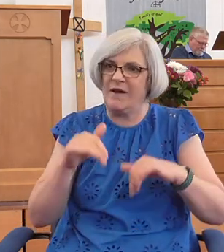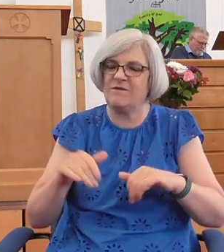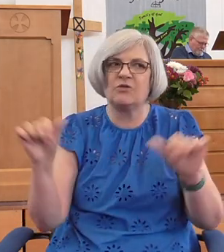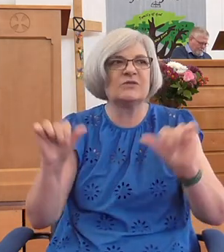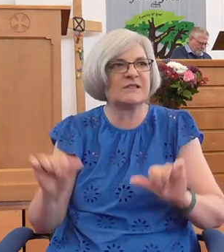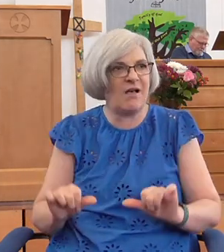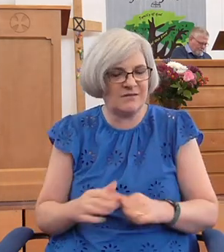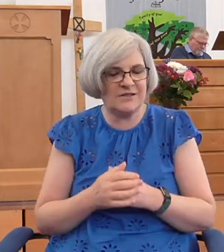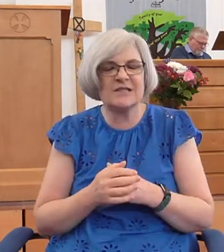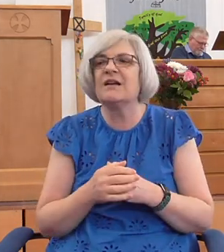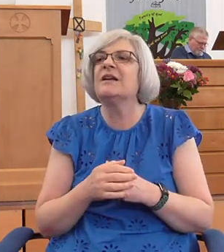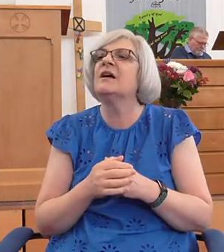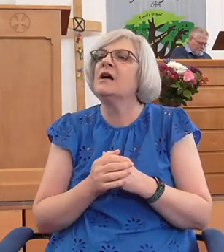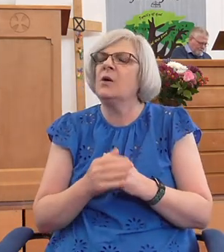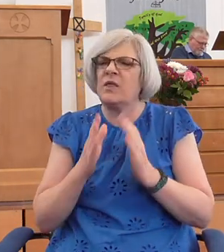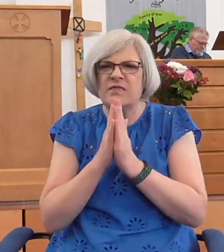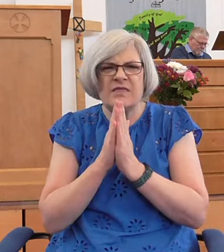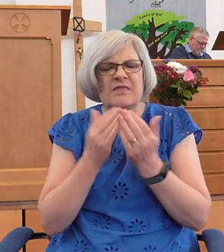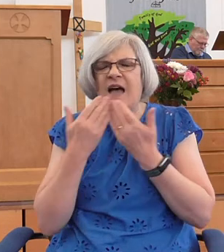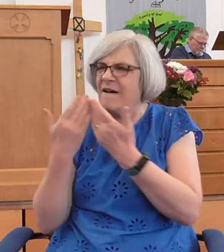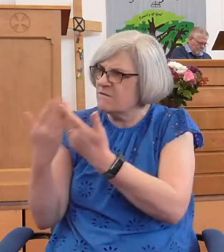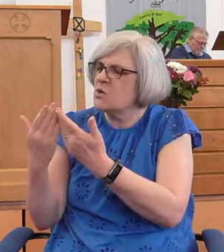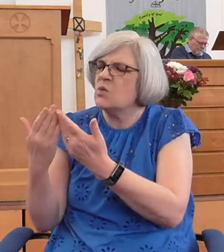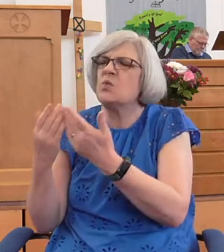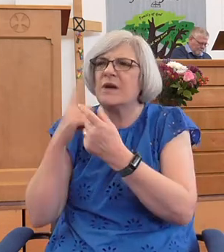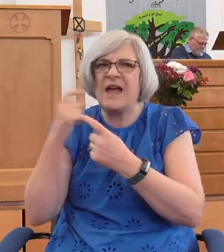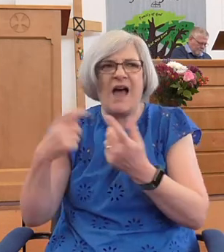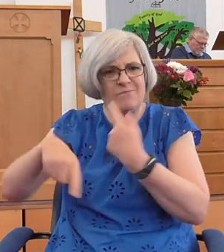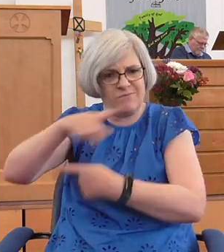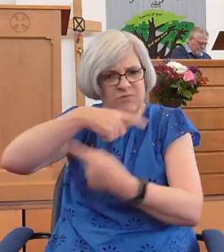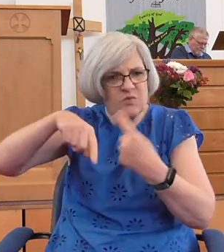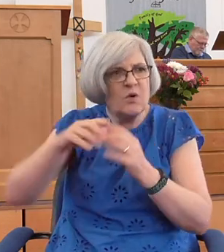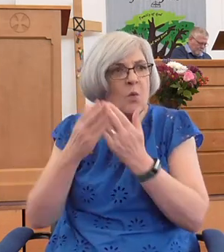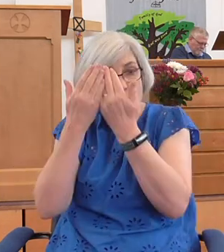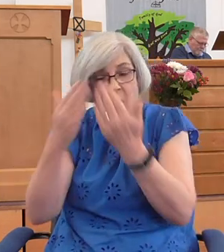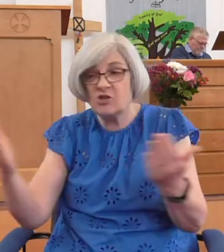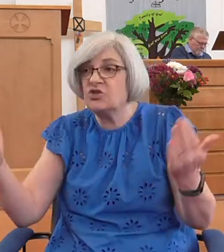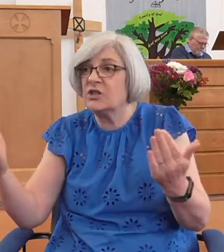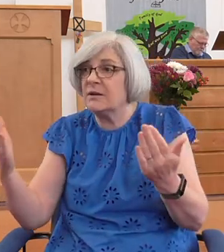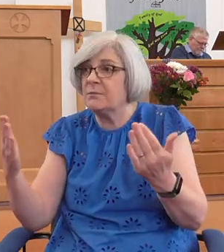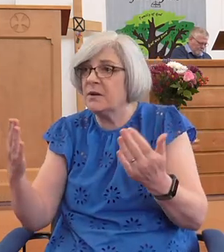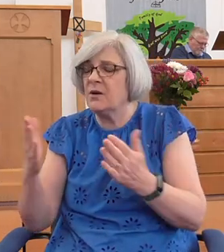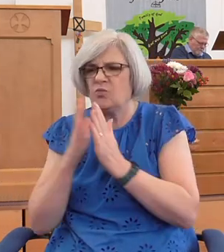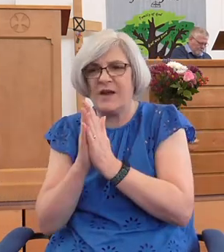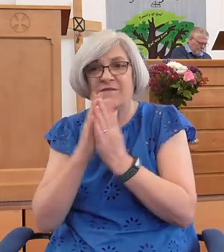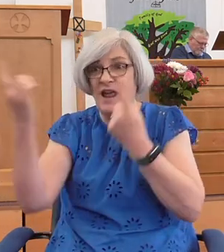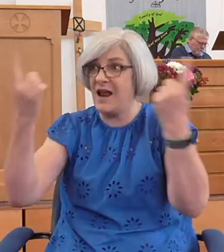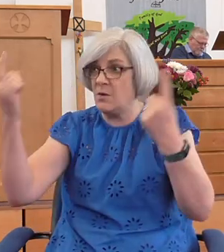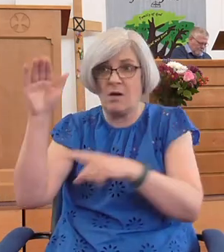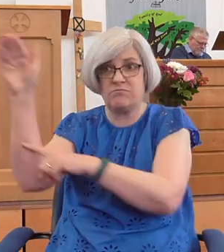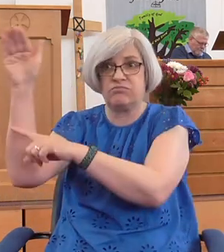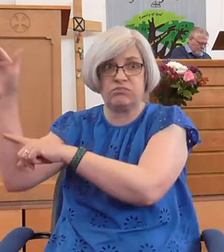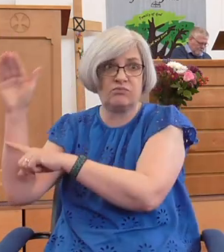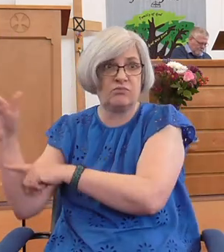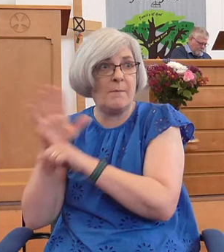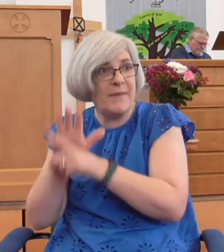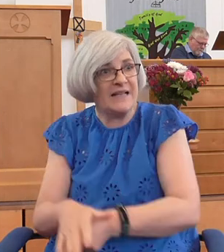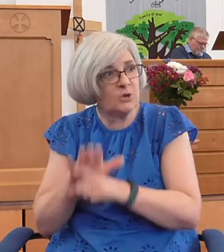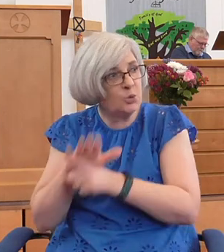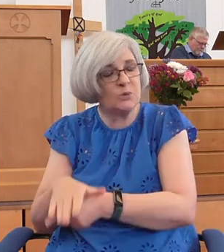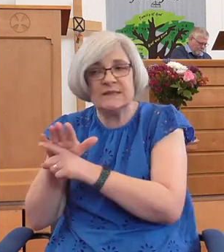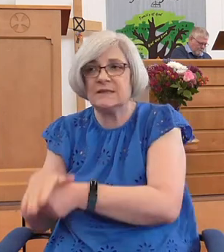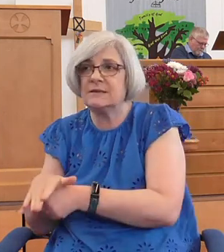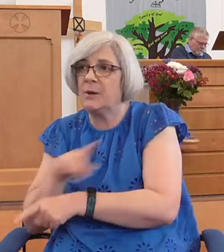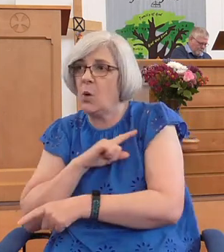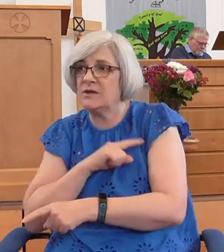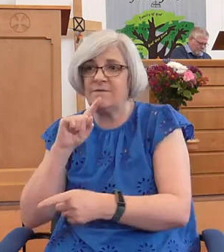Lord, we are thankful that we can join together to worship you, and we pray for those who are persecuted for their faith in other countries. We pray that they